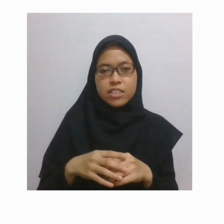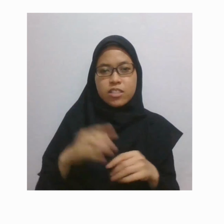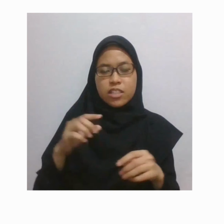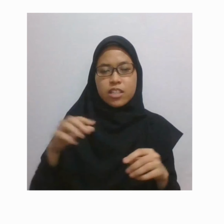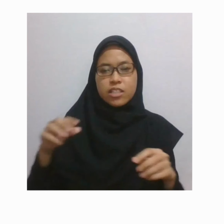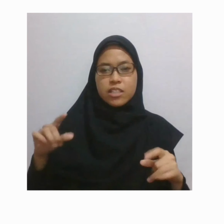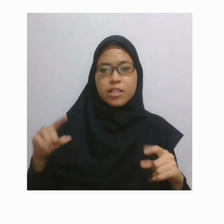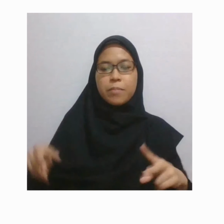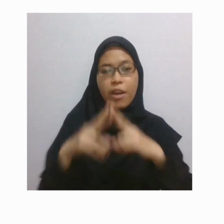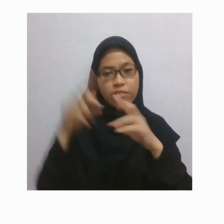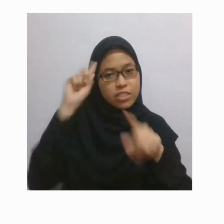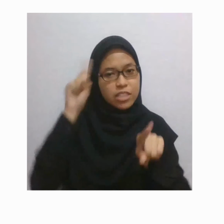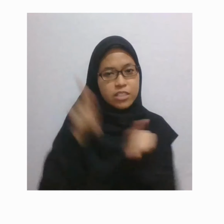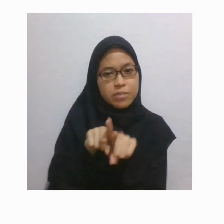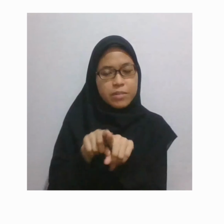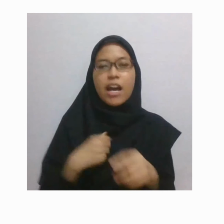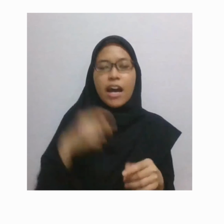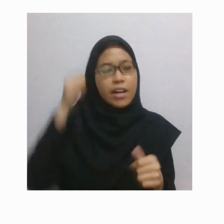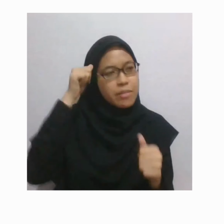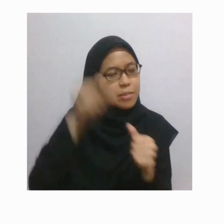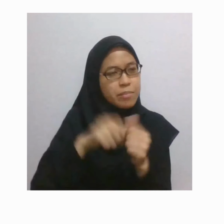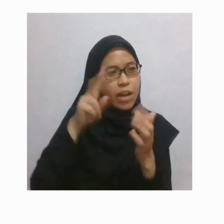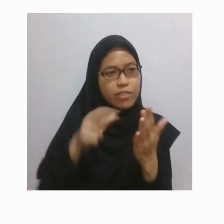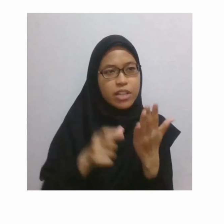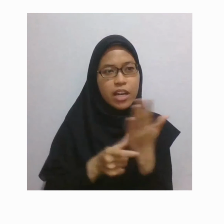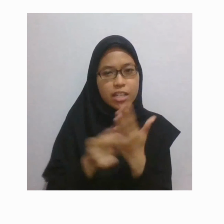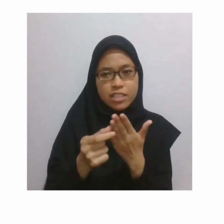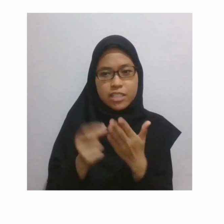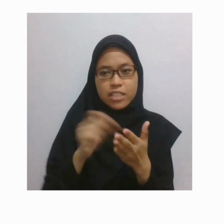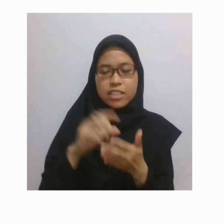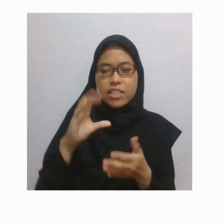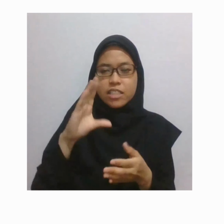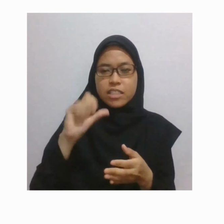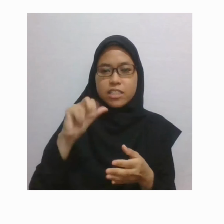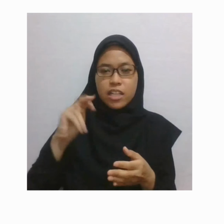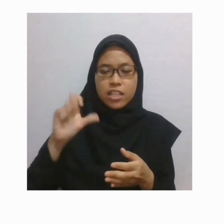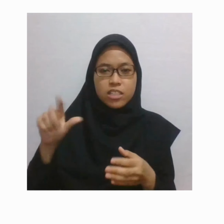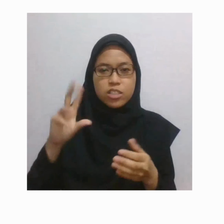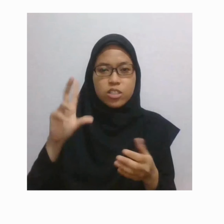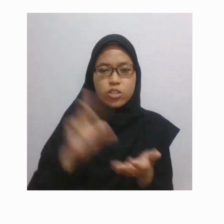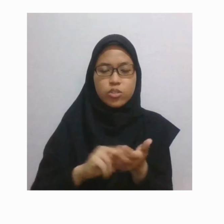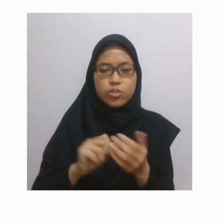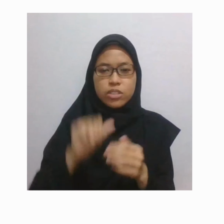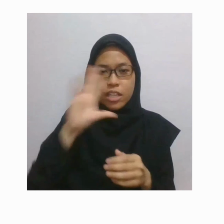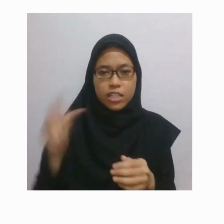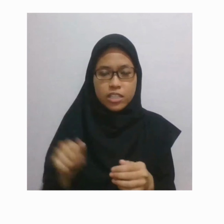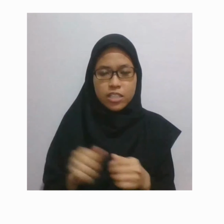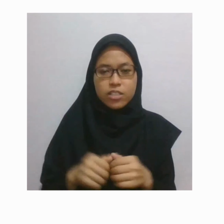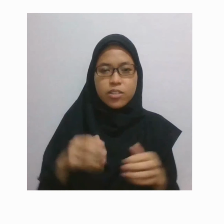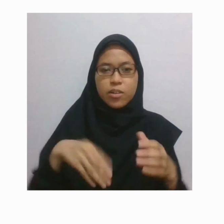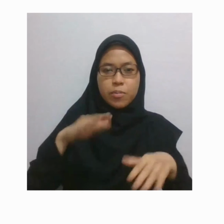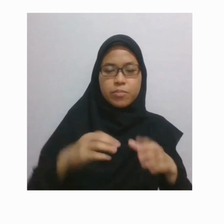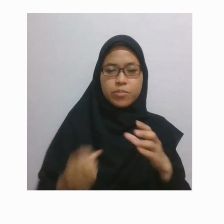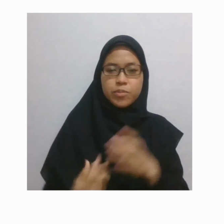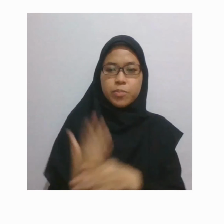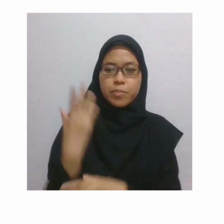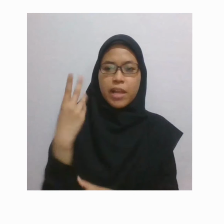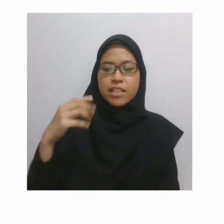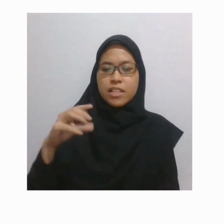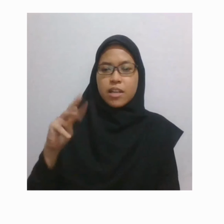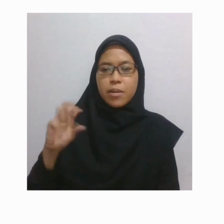reading an interesting article in Channel News Asia recently, which referenced how planting mangrove forests to complement seawalls could slow the tide